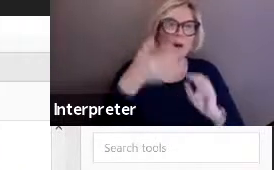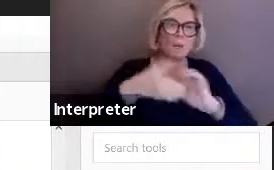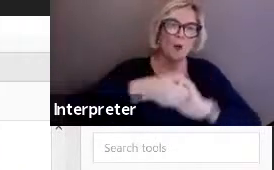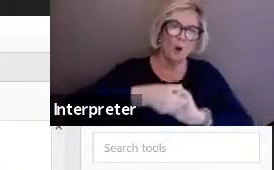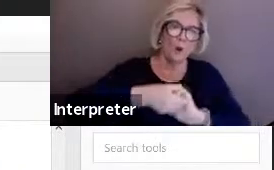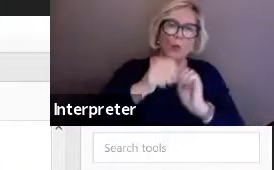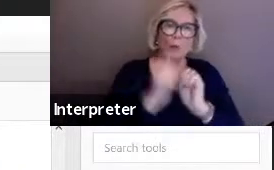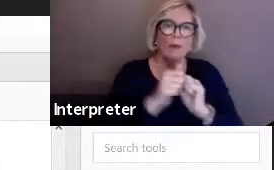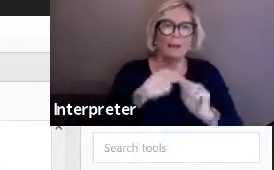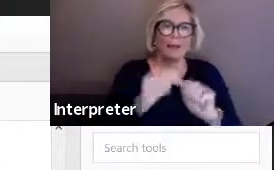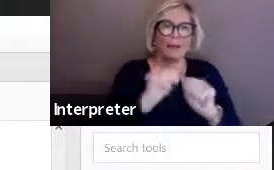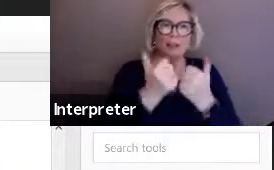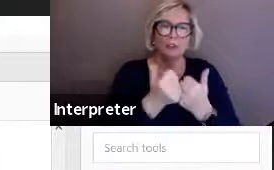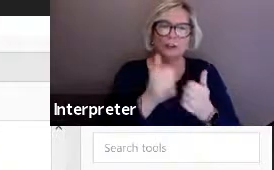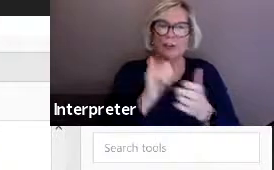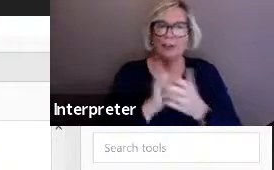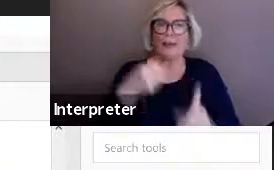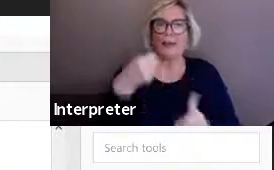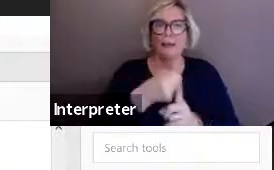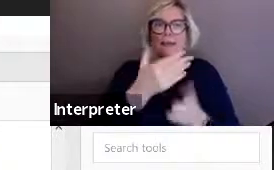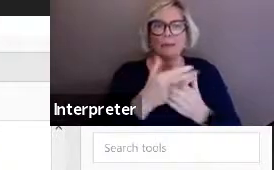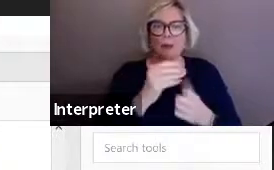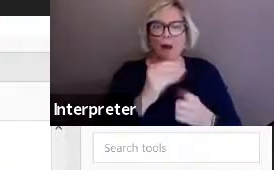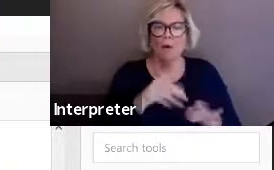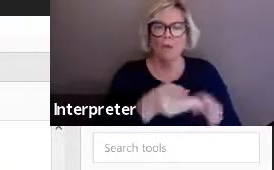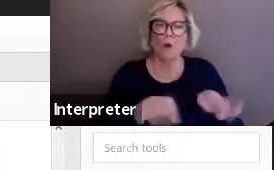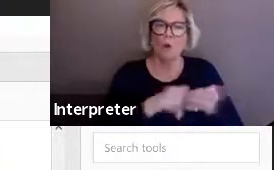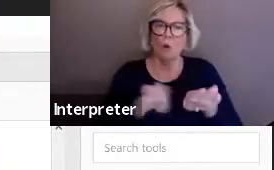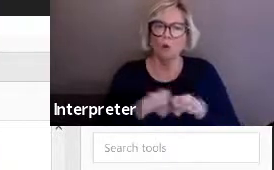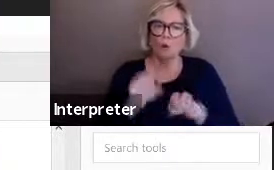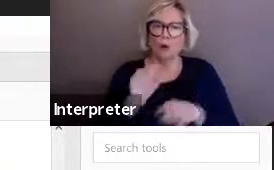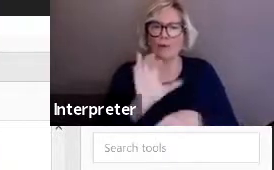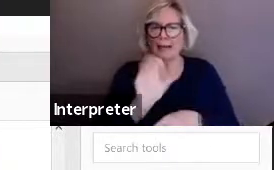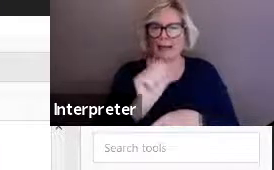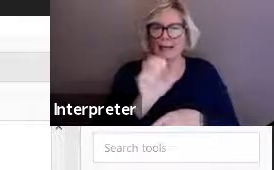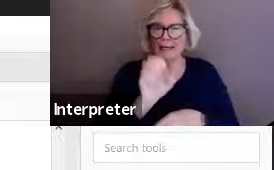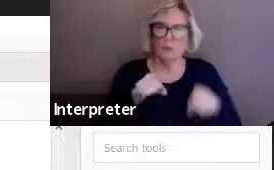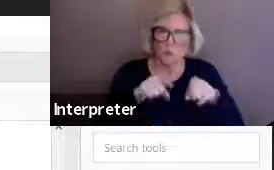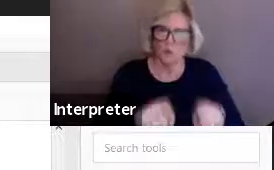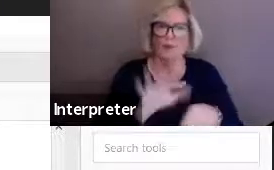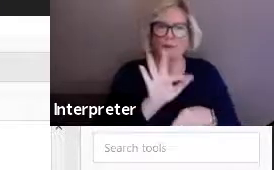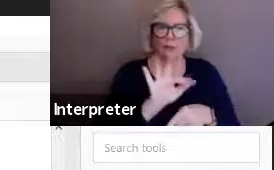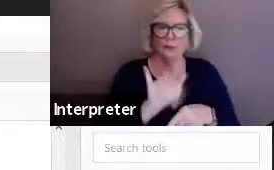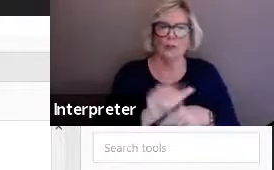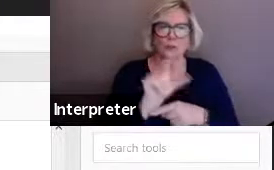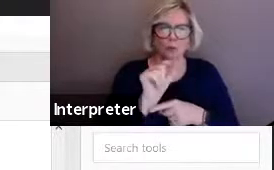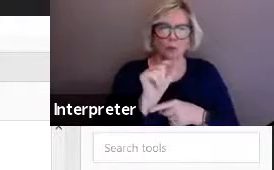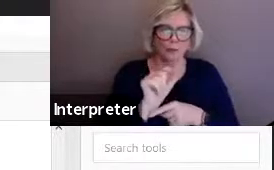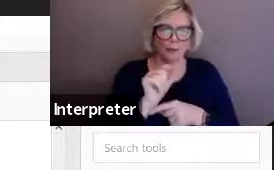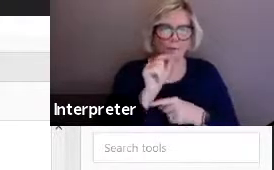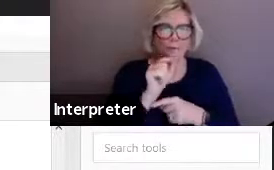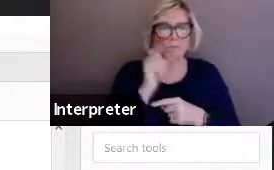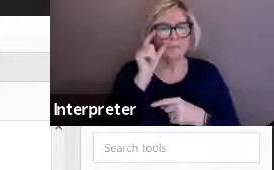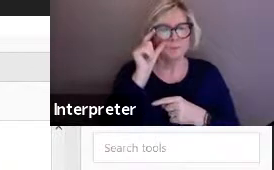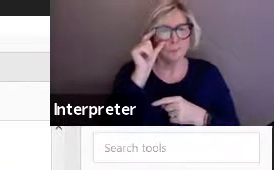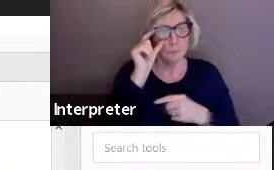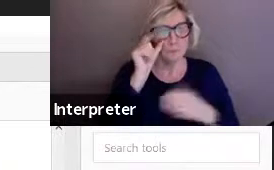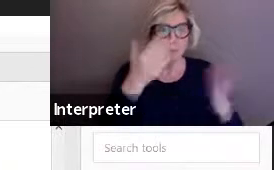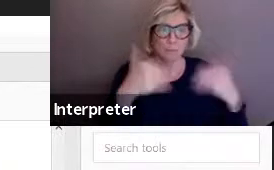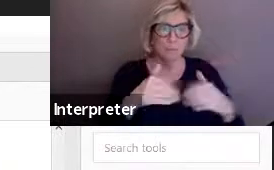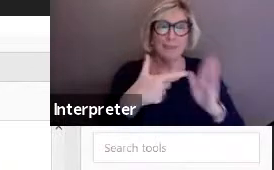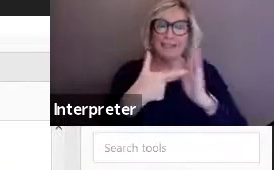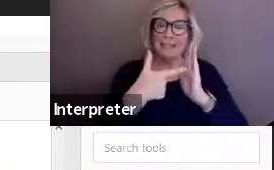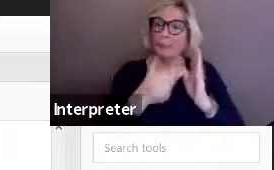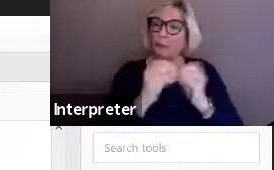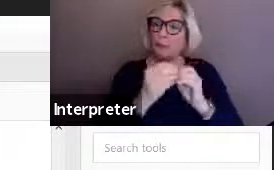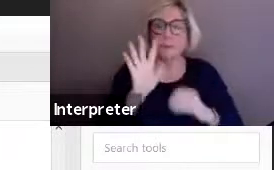impacted some of the case closures in fiscal 20. Moving on to Exhibit